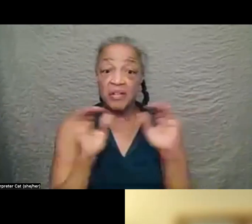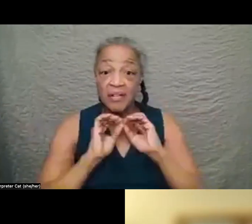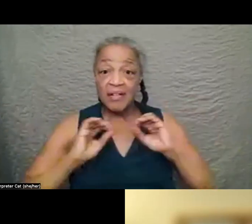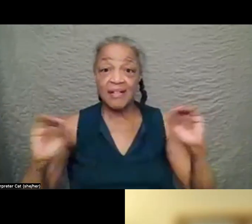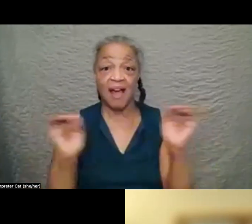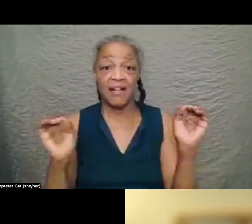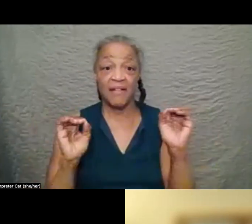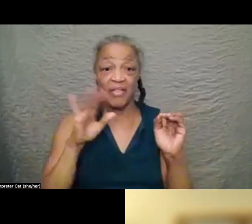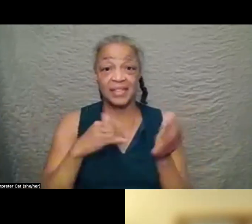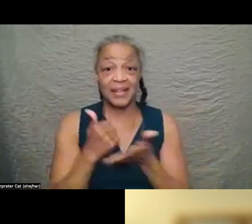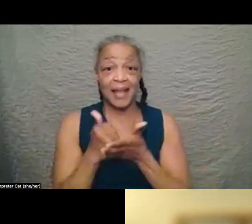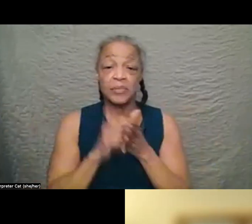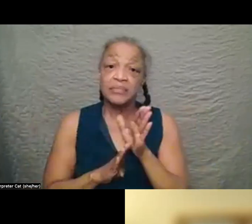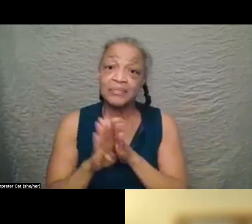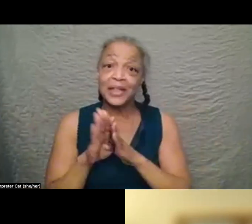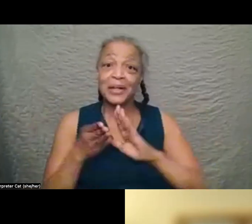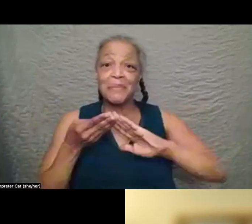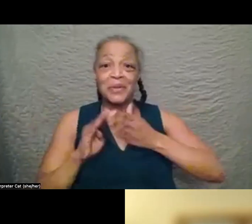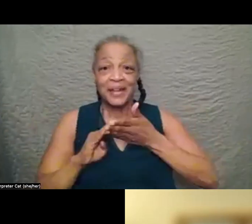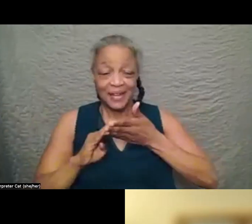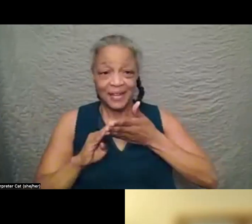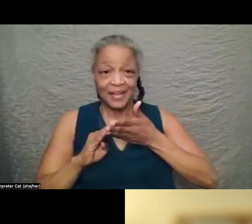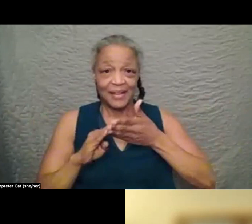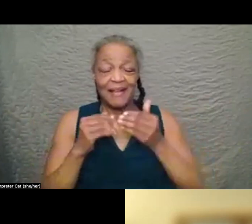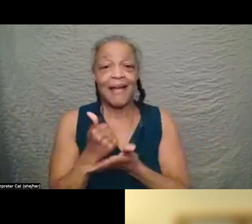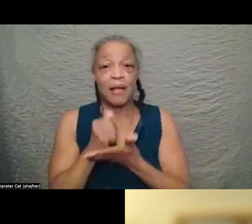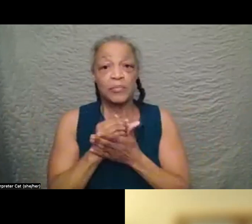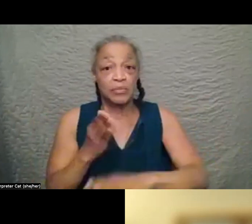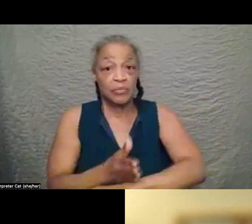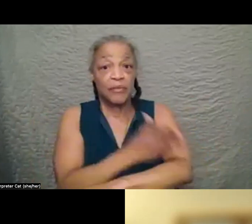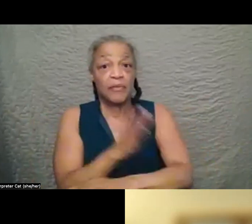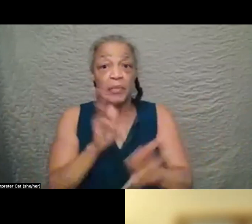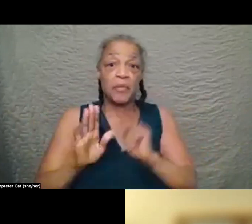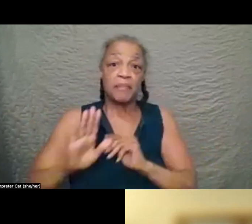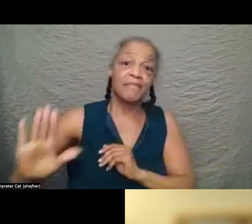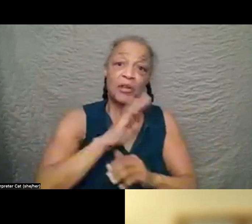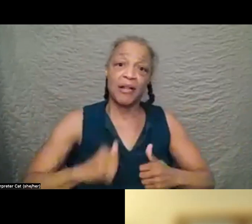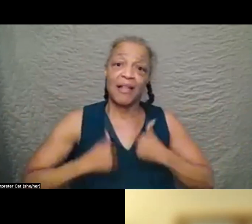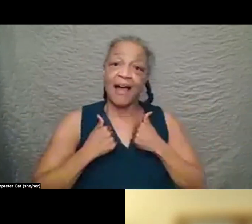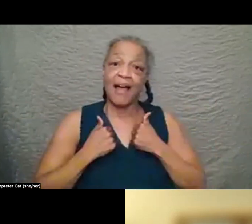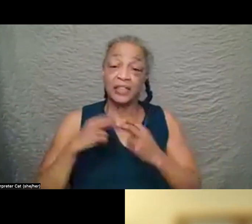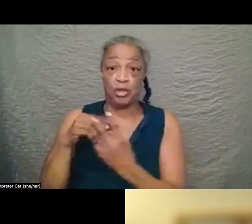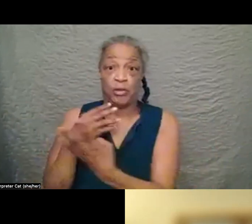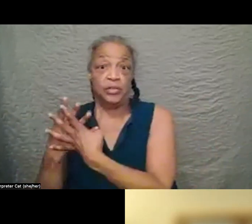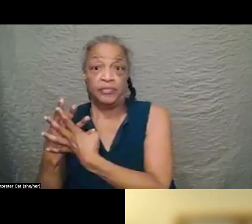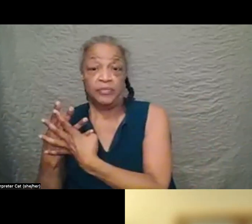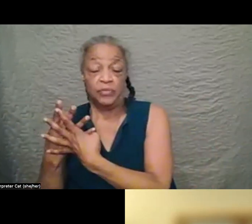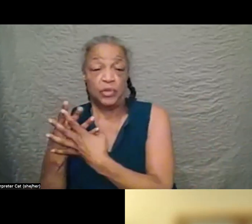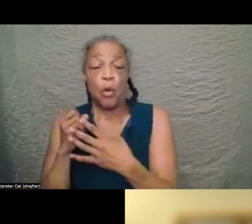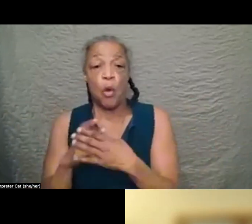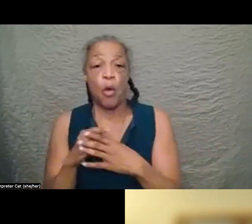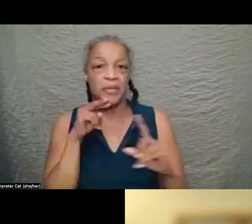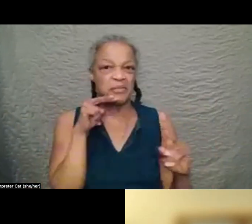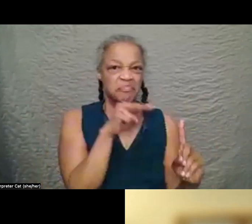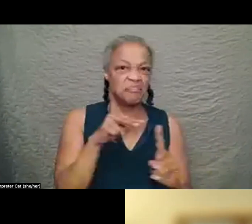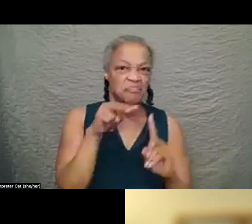None of it helps build community. None of it helps improve the lives of the people who are either incarcerated or being tracked